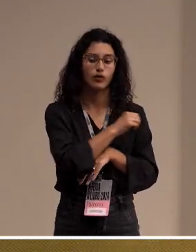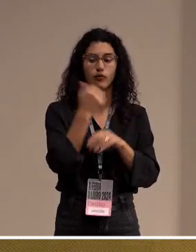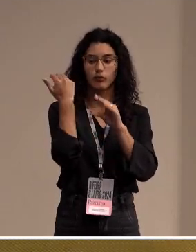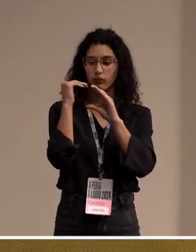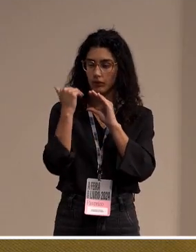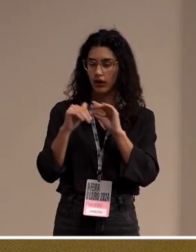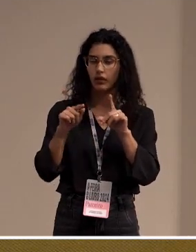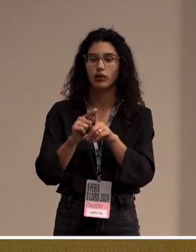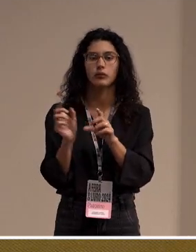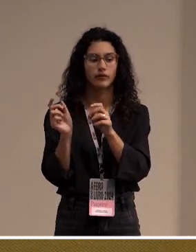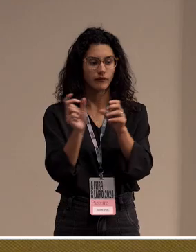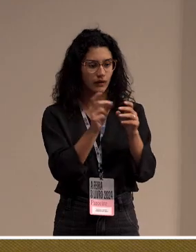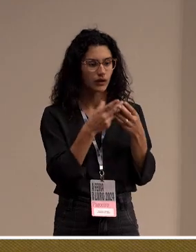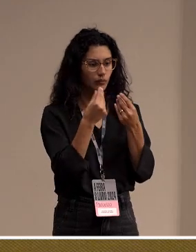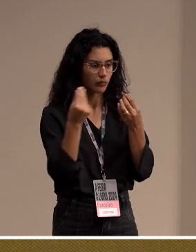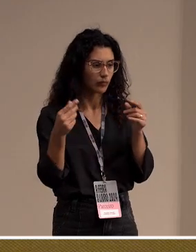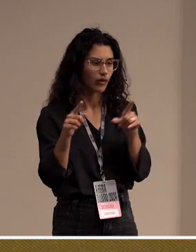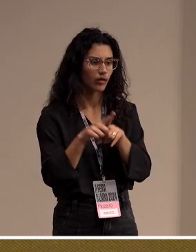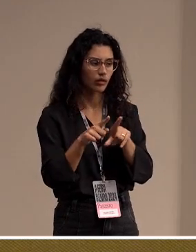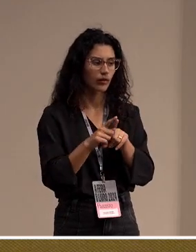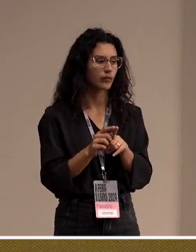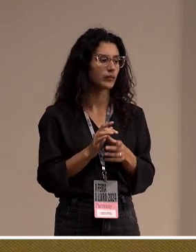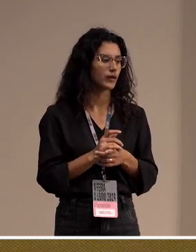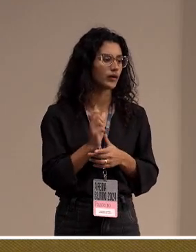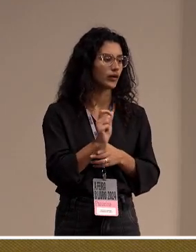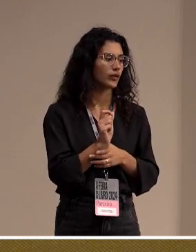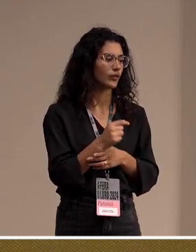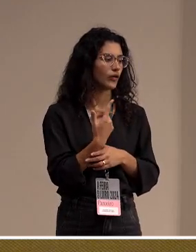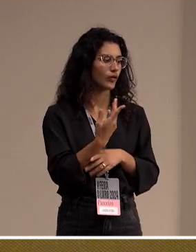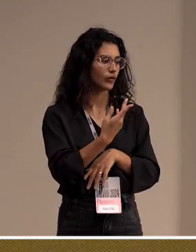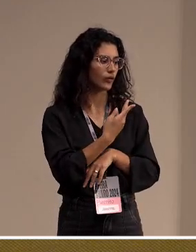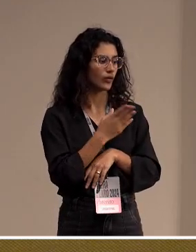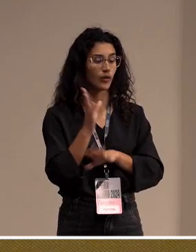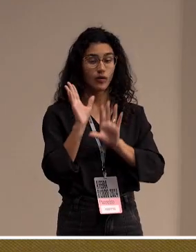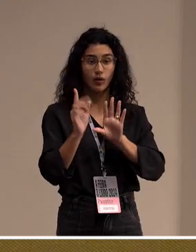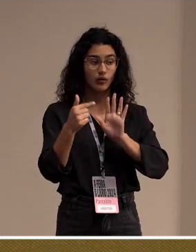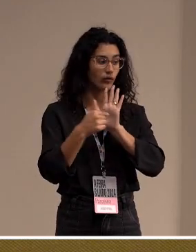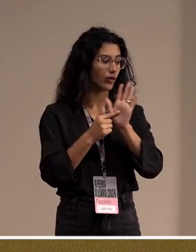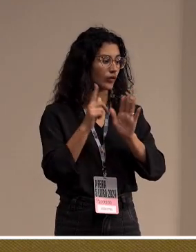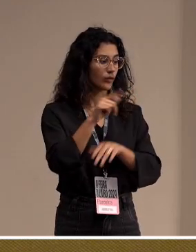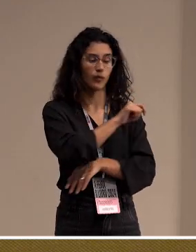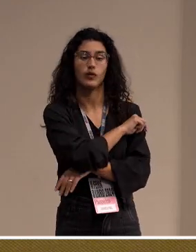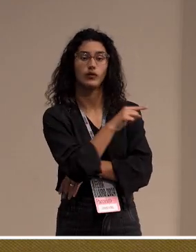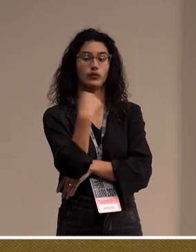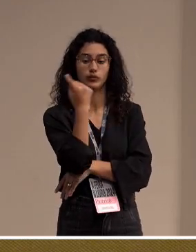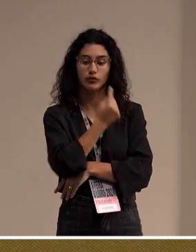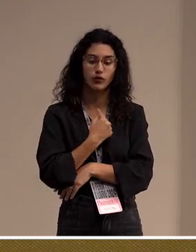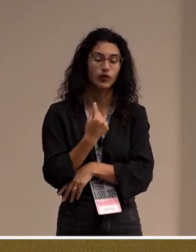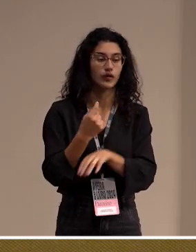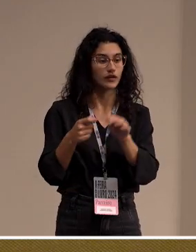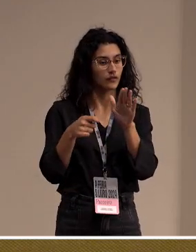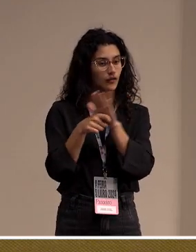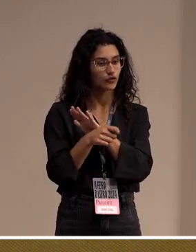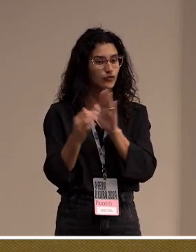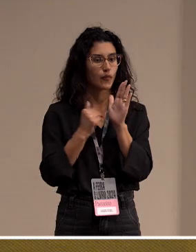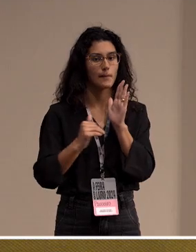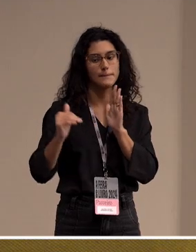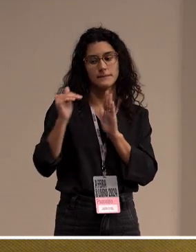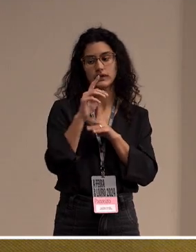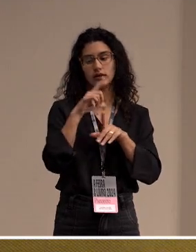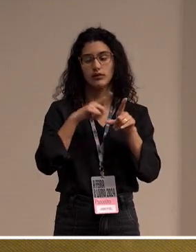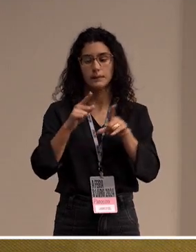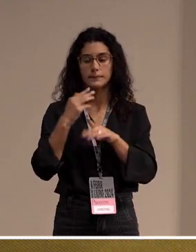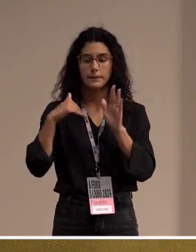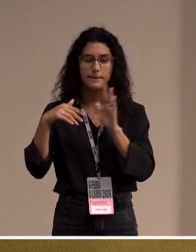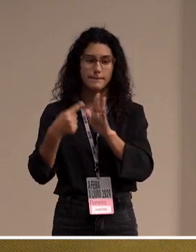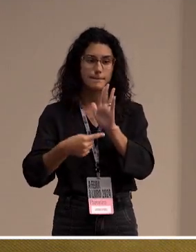we've kind of said, you know, as colleagues, wow, that's not the student that we guessed was about to be a star, right? And then there are other